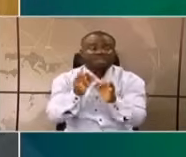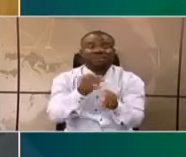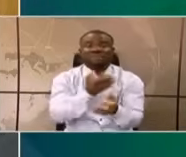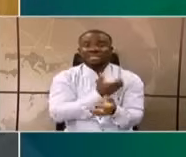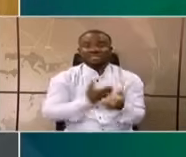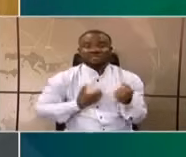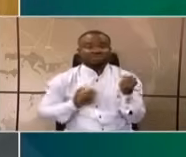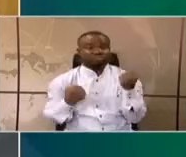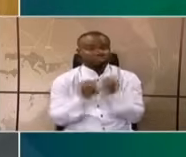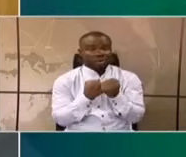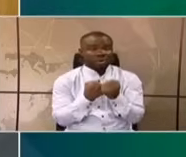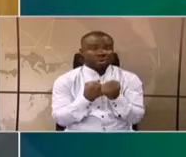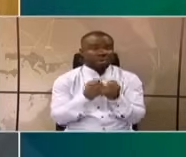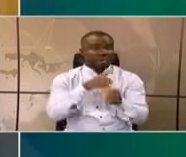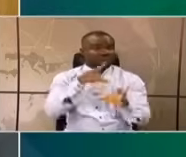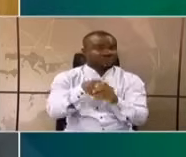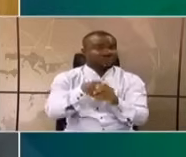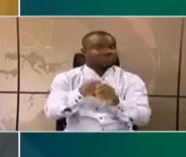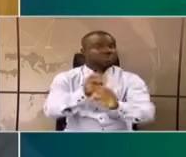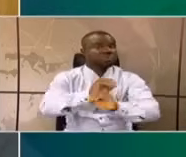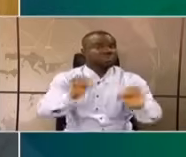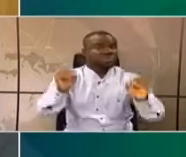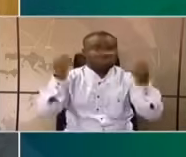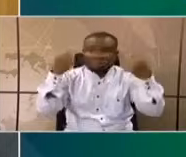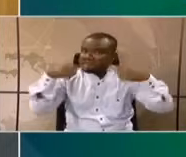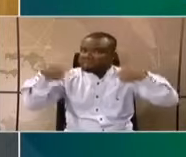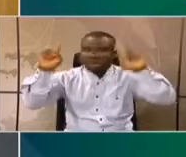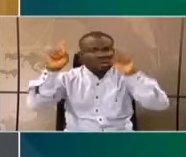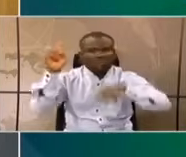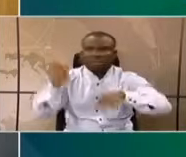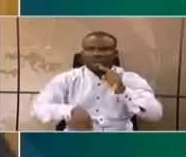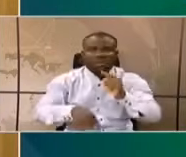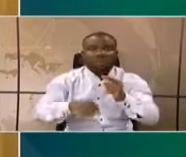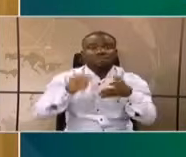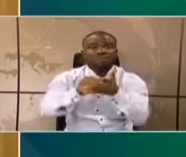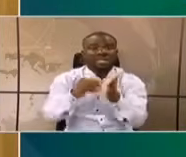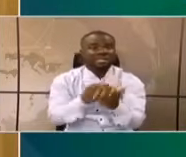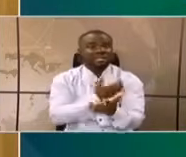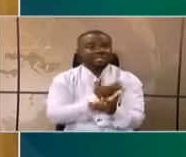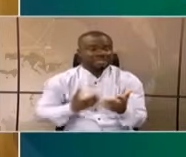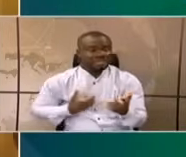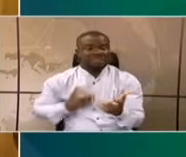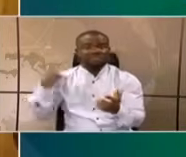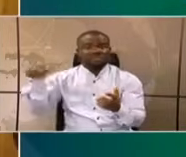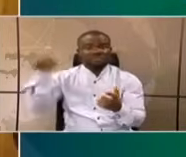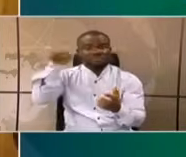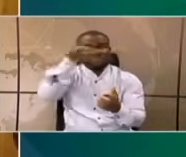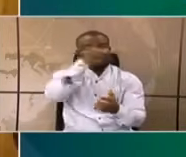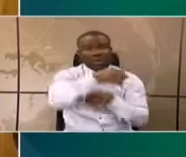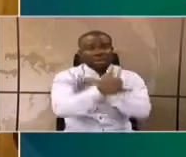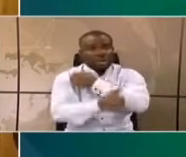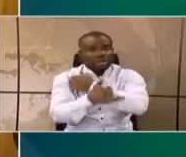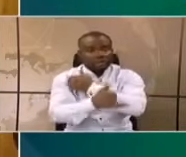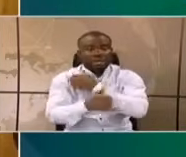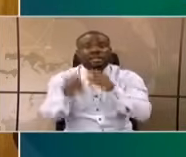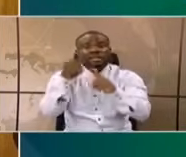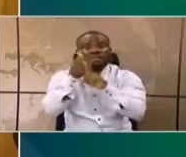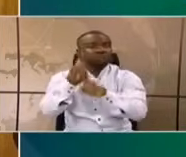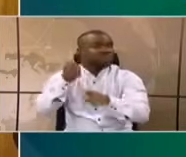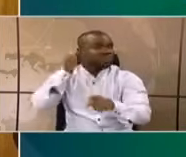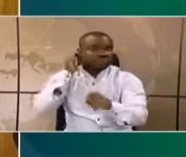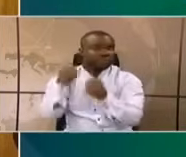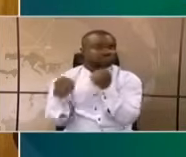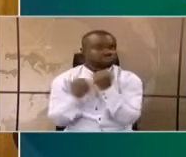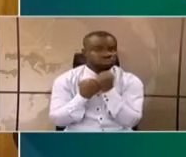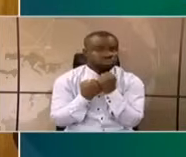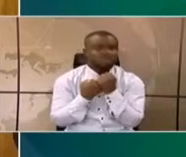happen. If you, the chiefs of our country, are not involved, it doesn't. Rivers,